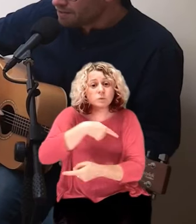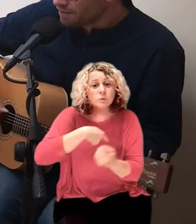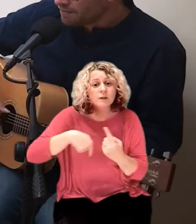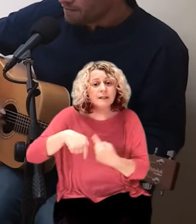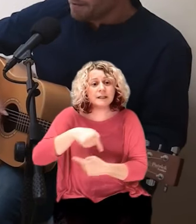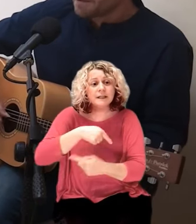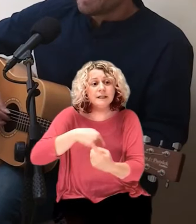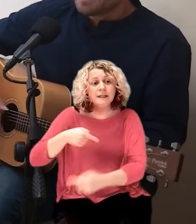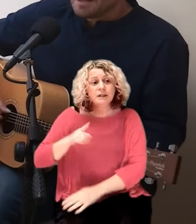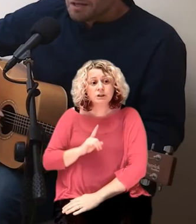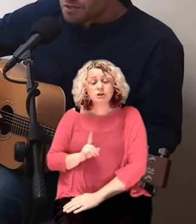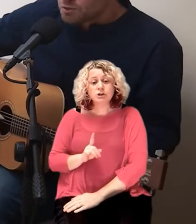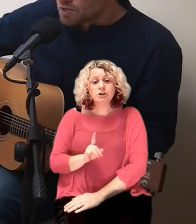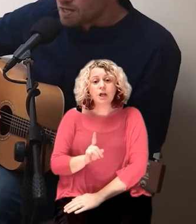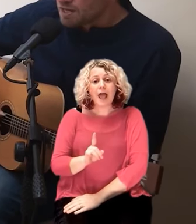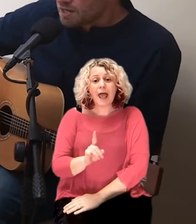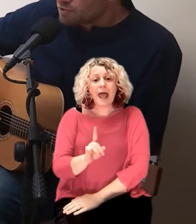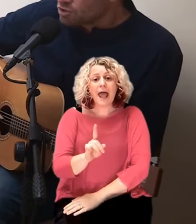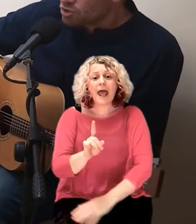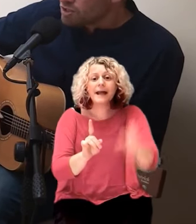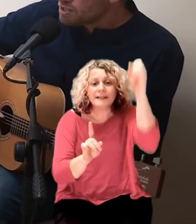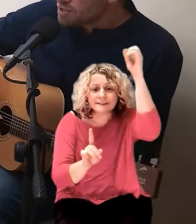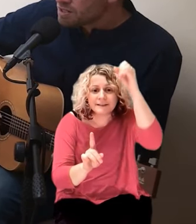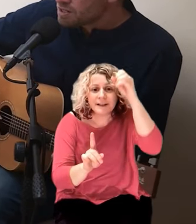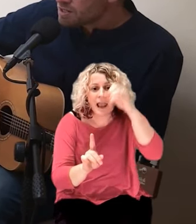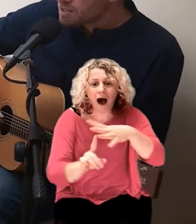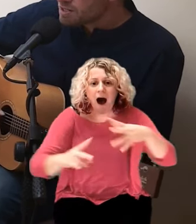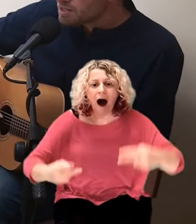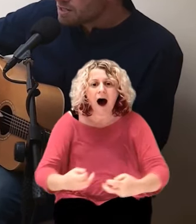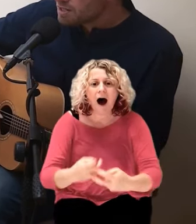sight as we